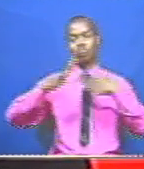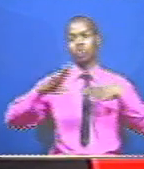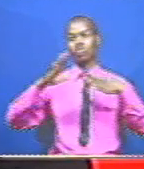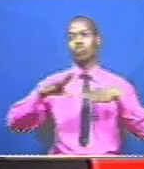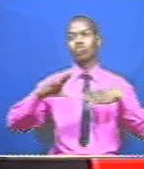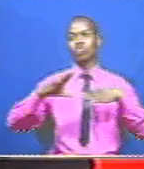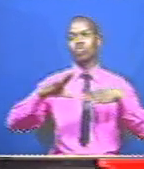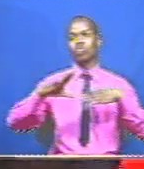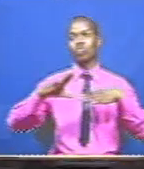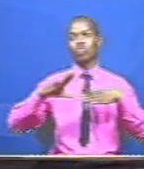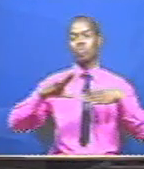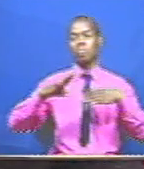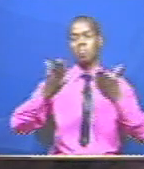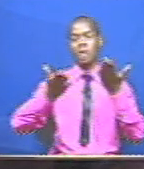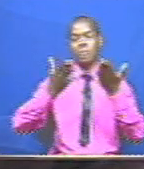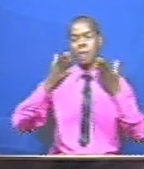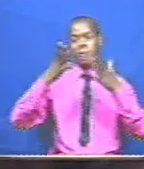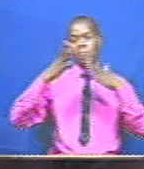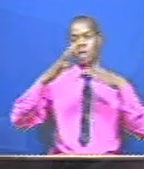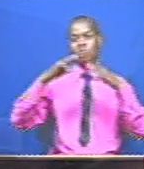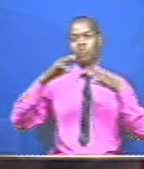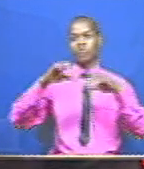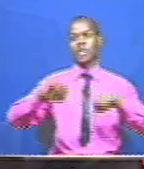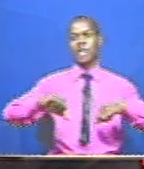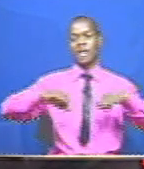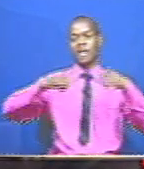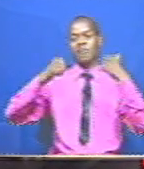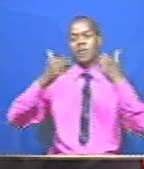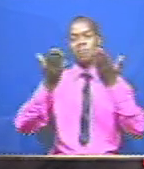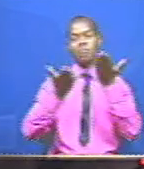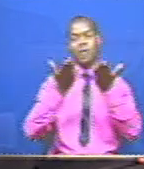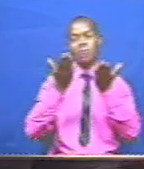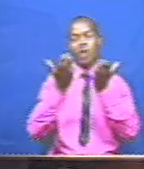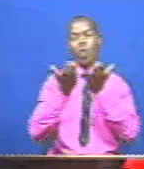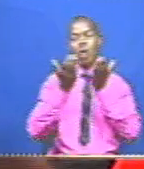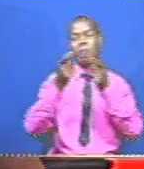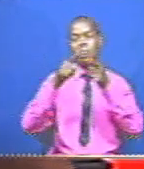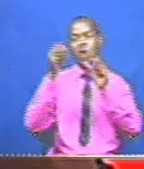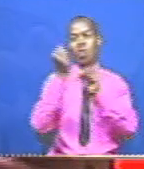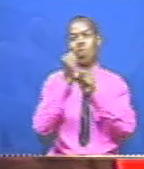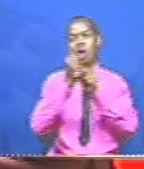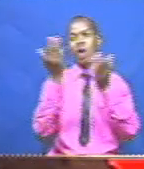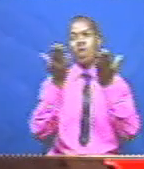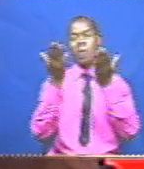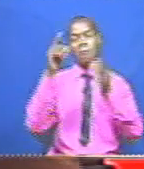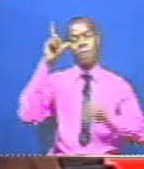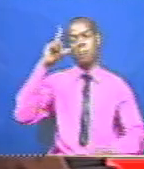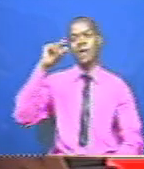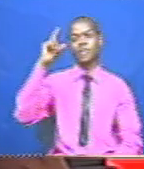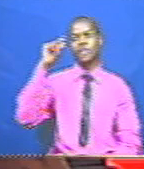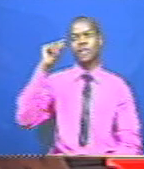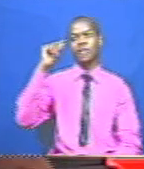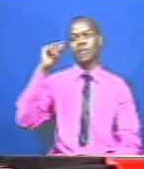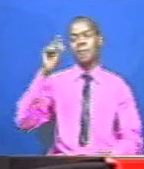people keep living in Kwale, but they work in Mombasa, and Mombasa is the